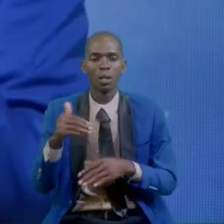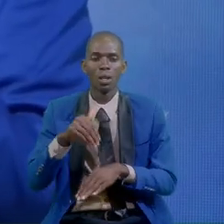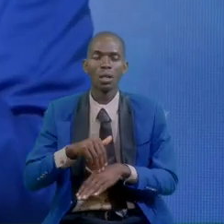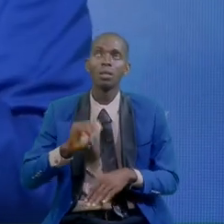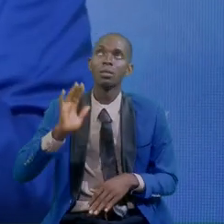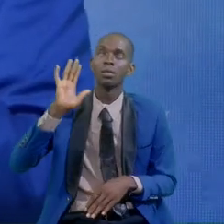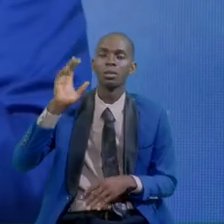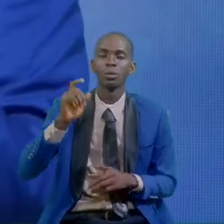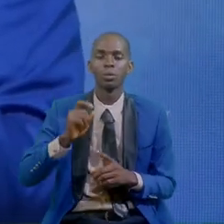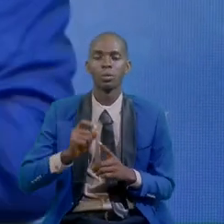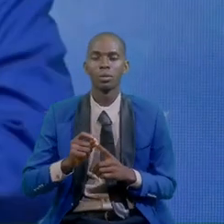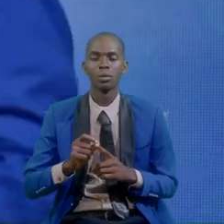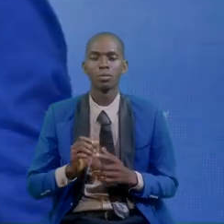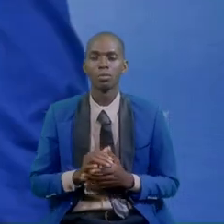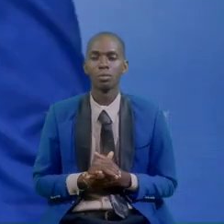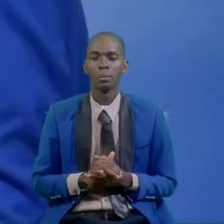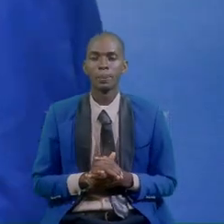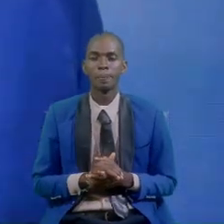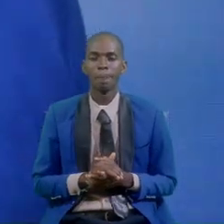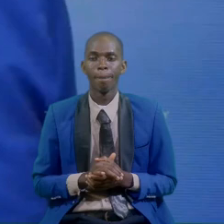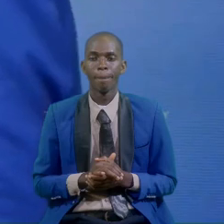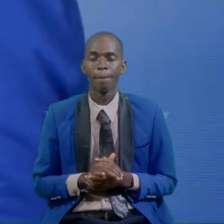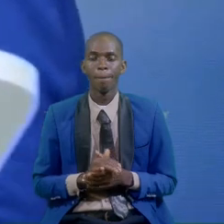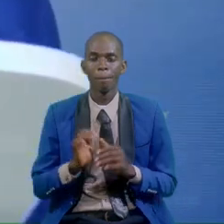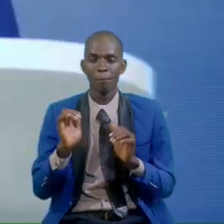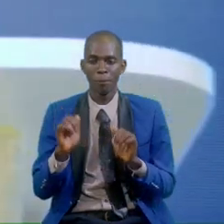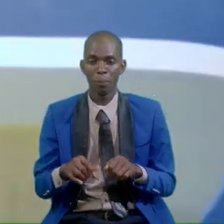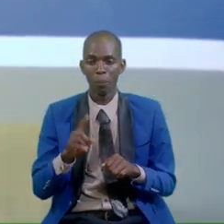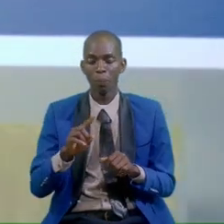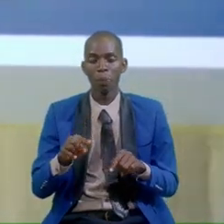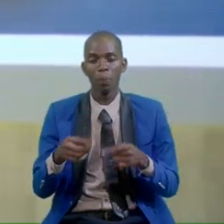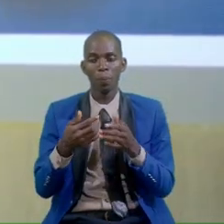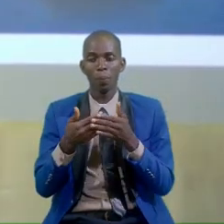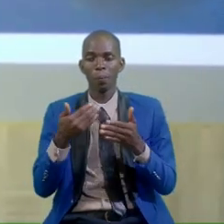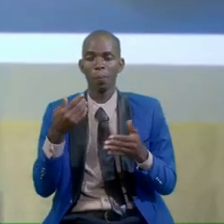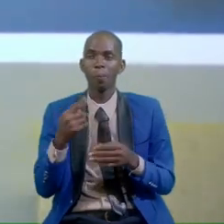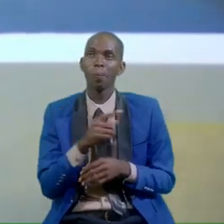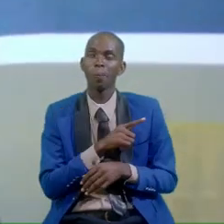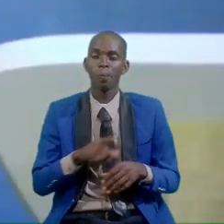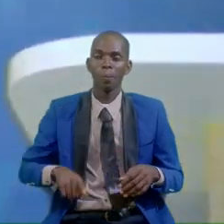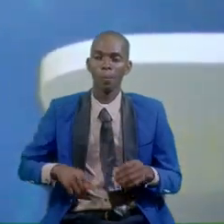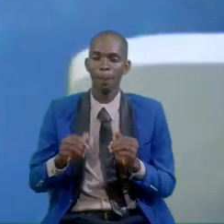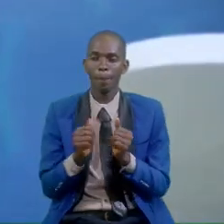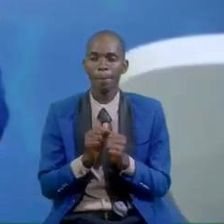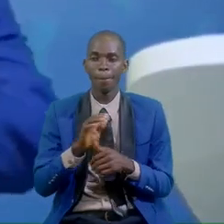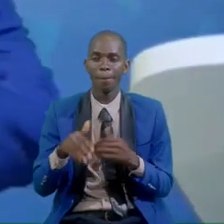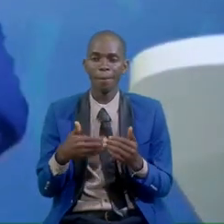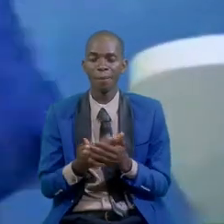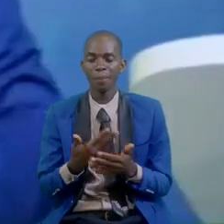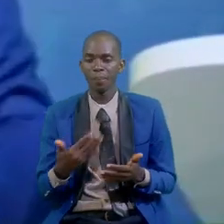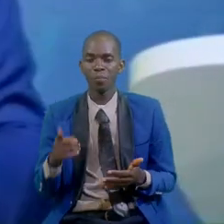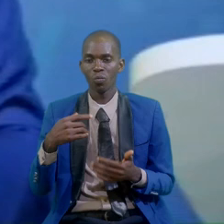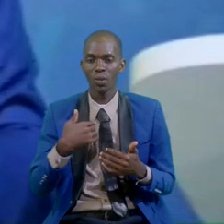thy word. Can you go before the Lord with all the things you have